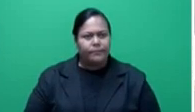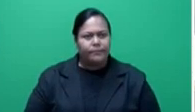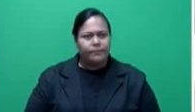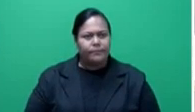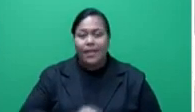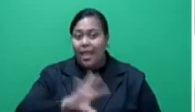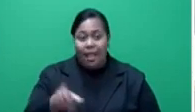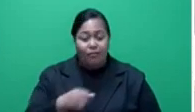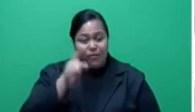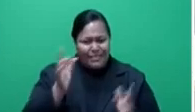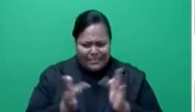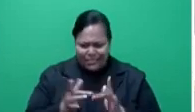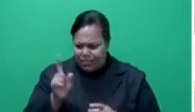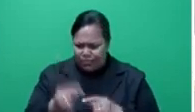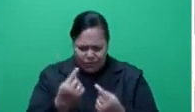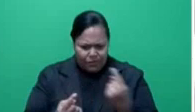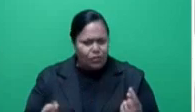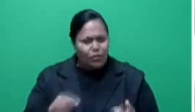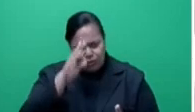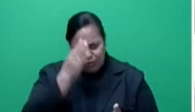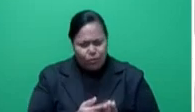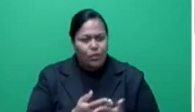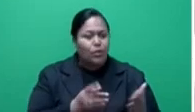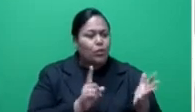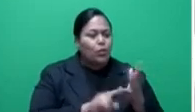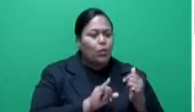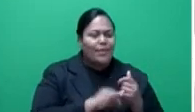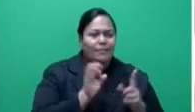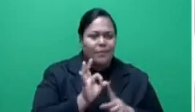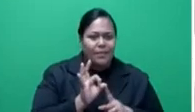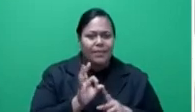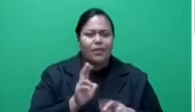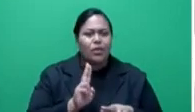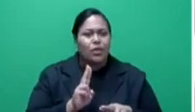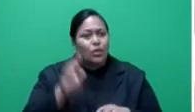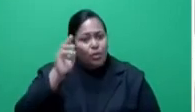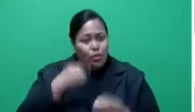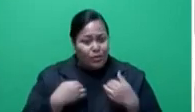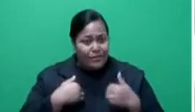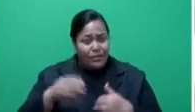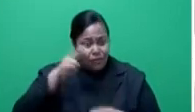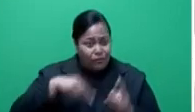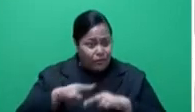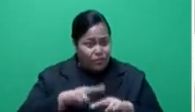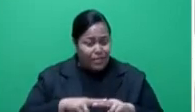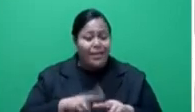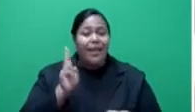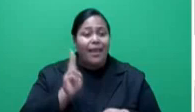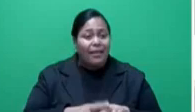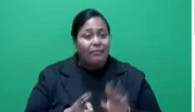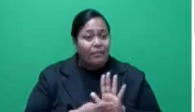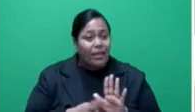student in Fiji, so USP, University of Fiji, FNU, Mr. Speaker, sir, And